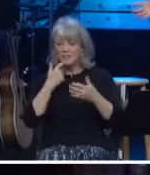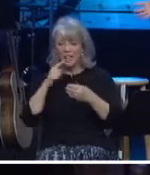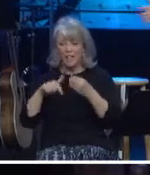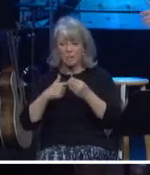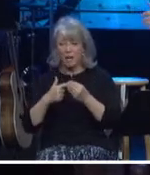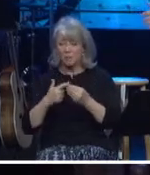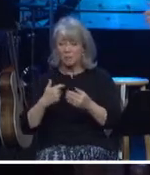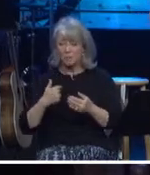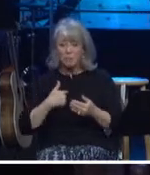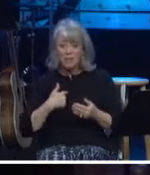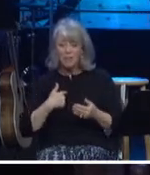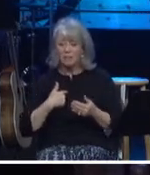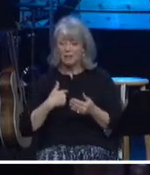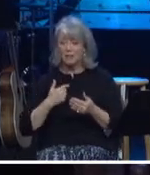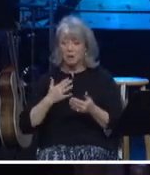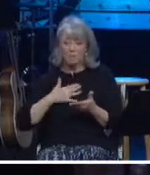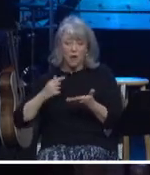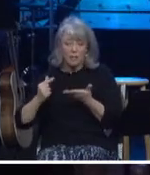my gospel?